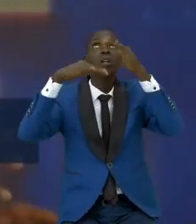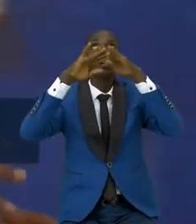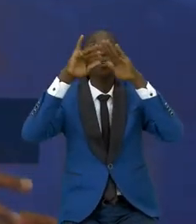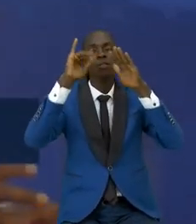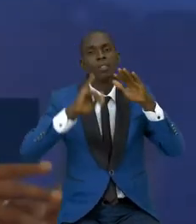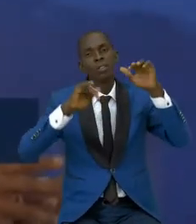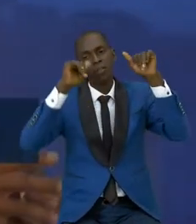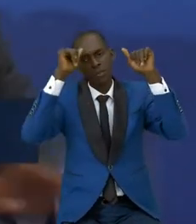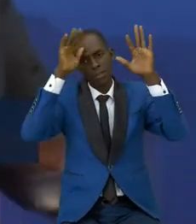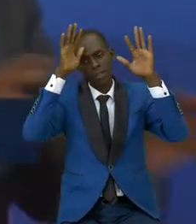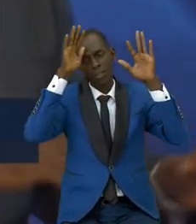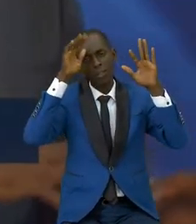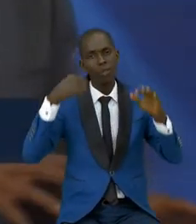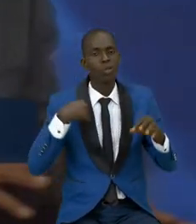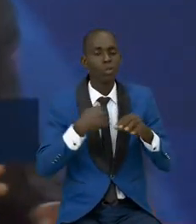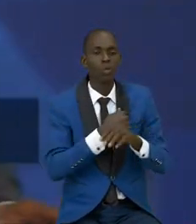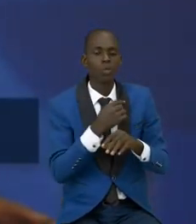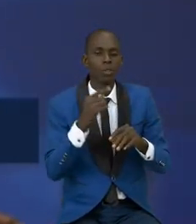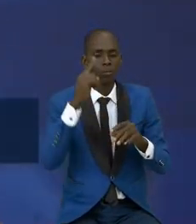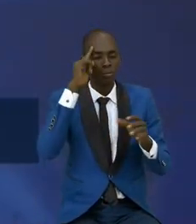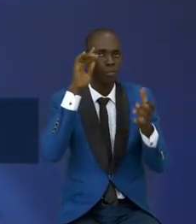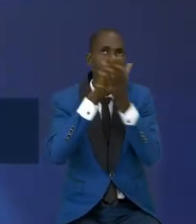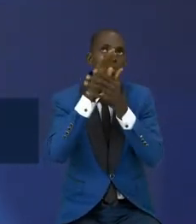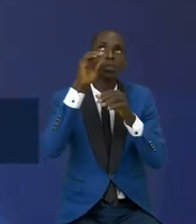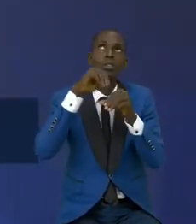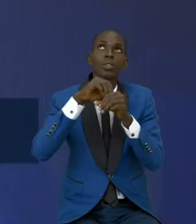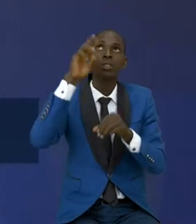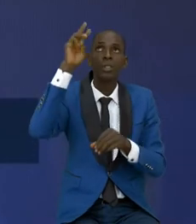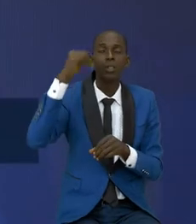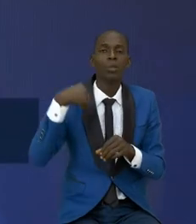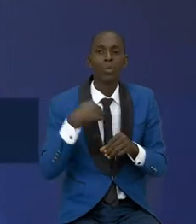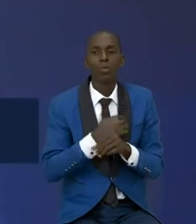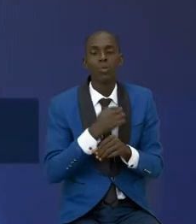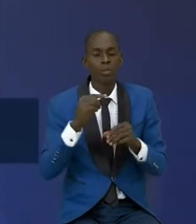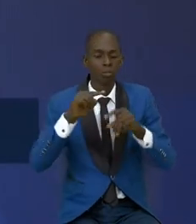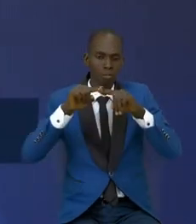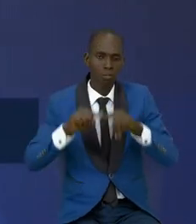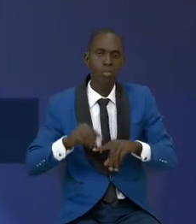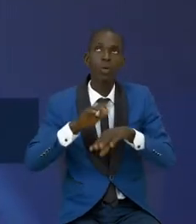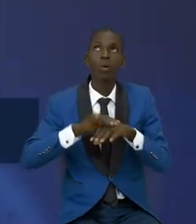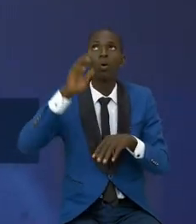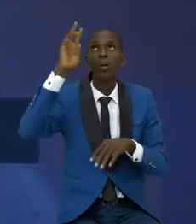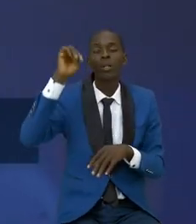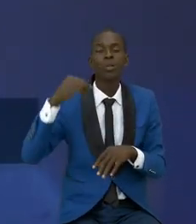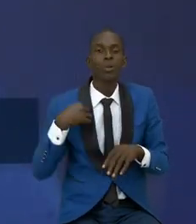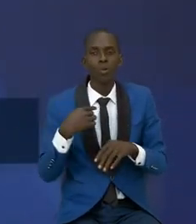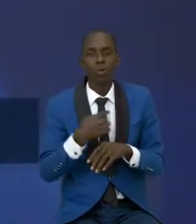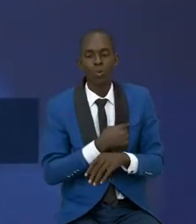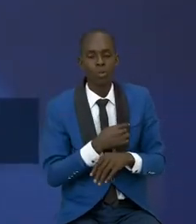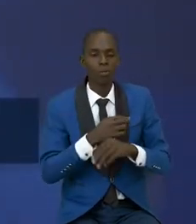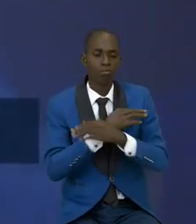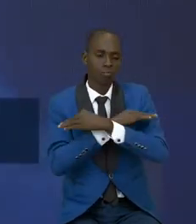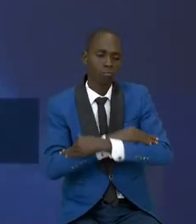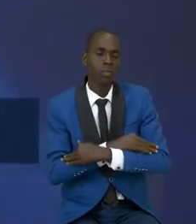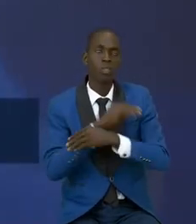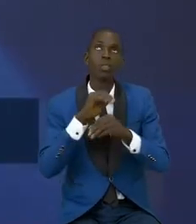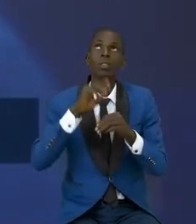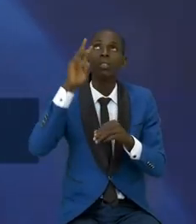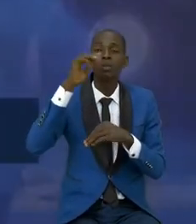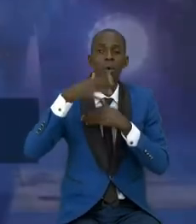him. We believe in him. We lean on him. We rely on him. After